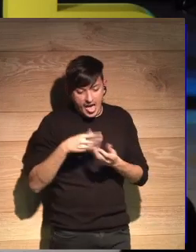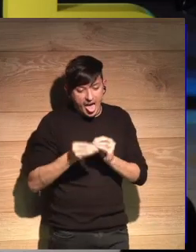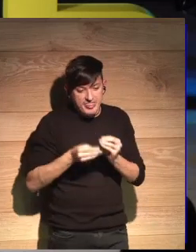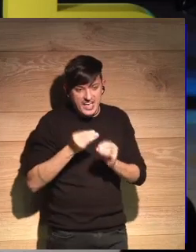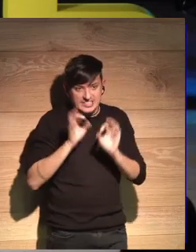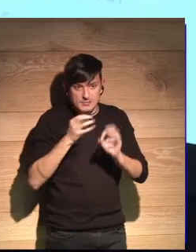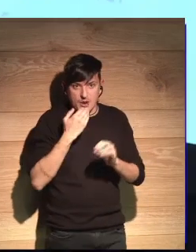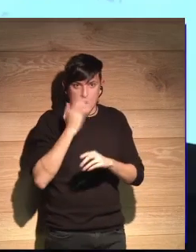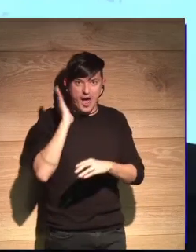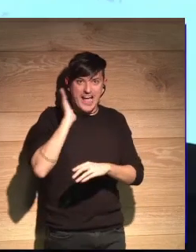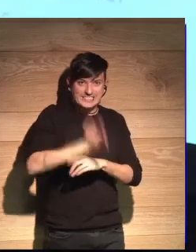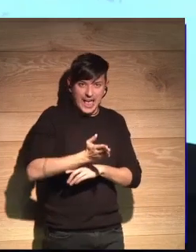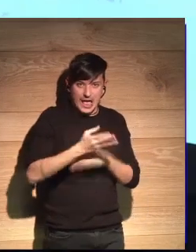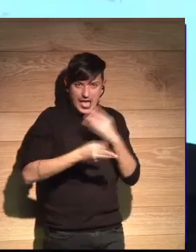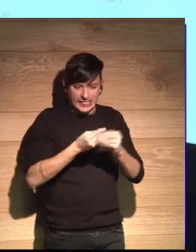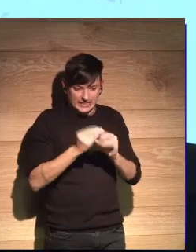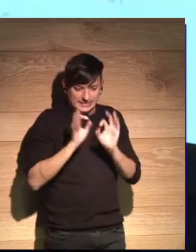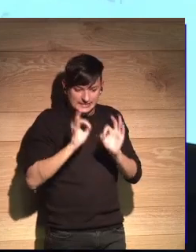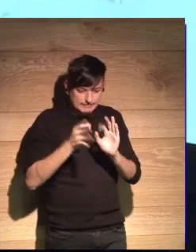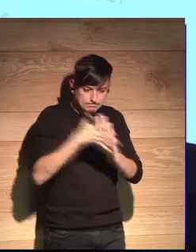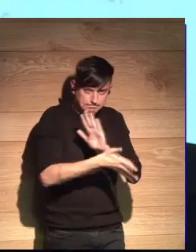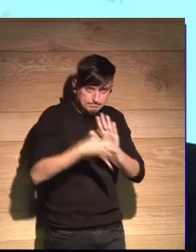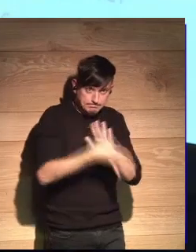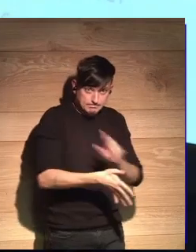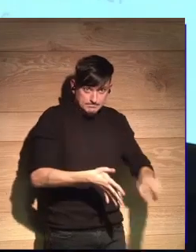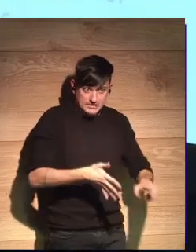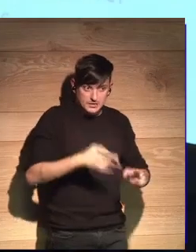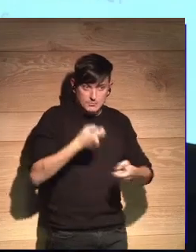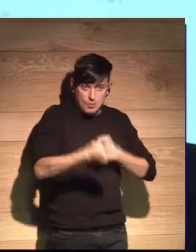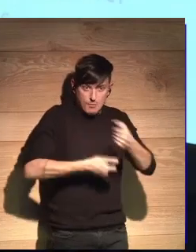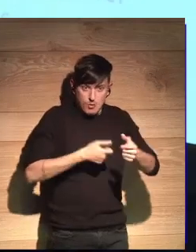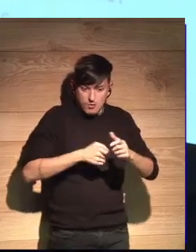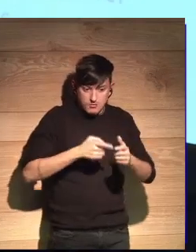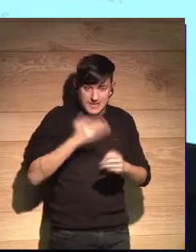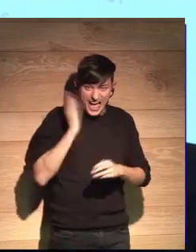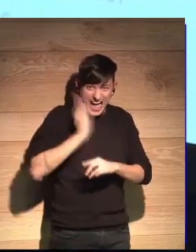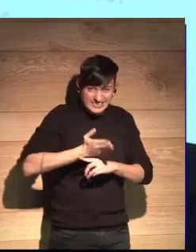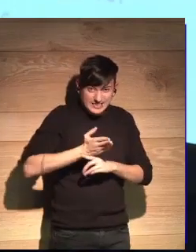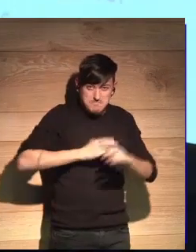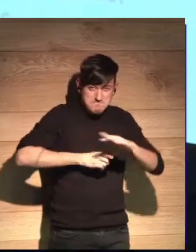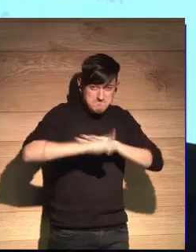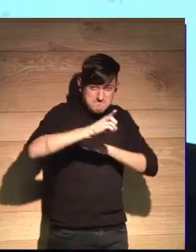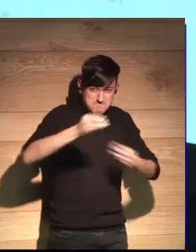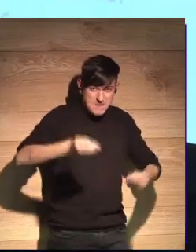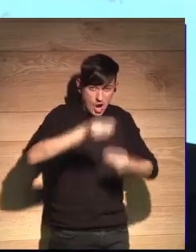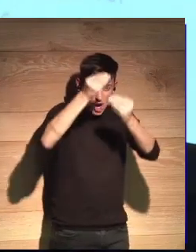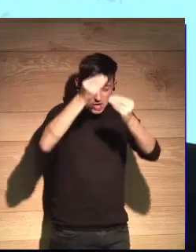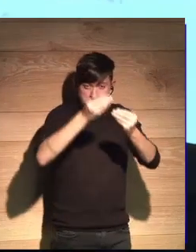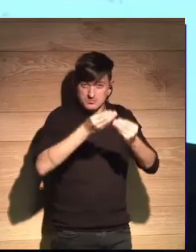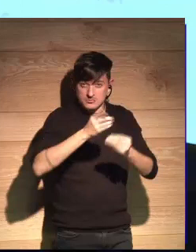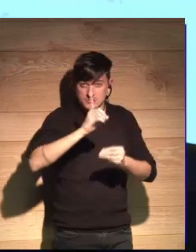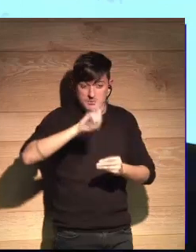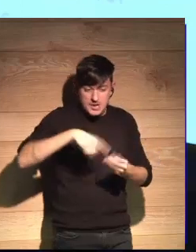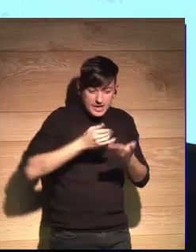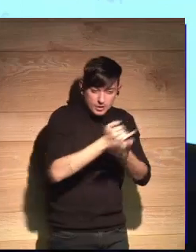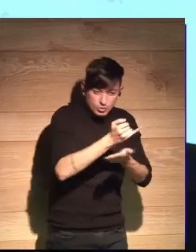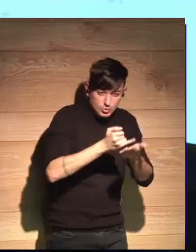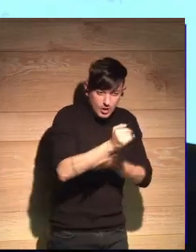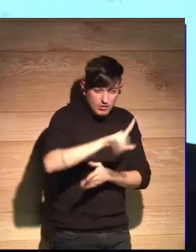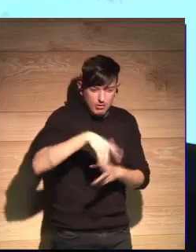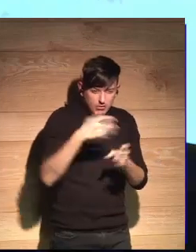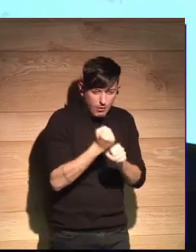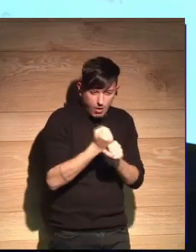stone axes. And then agriculture, and then cities, and then people who don't have to work all day to get the food, so they can spend the time